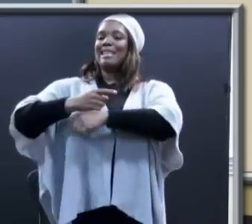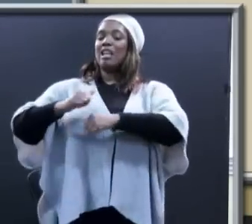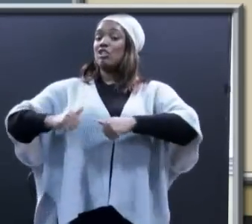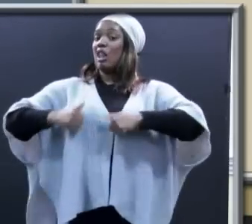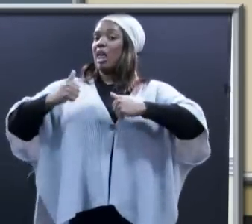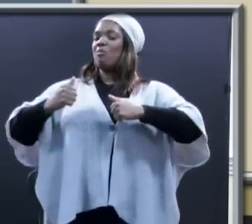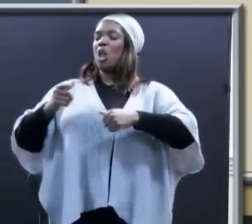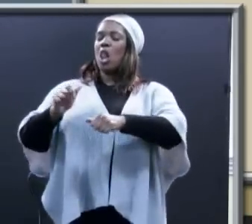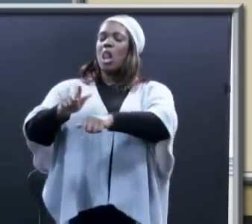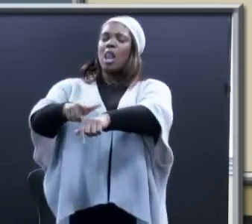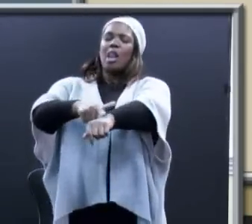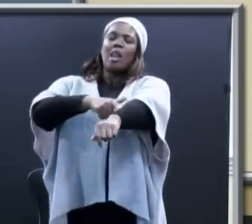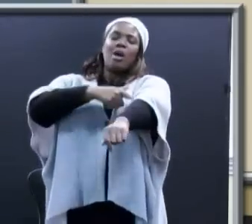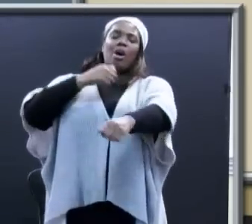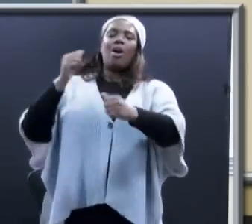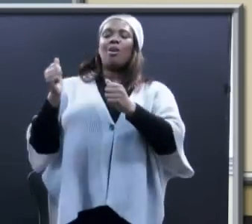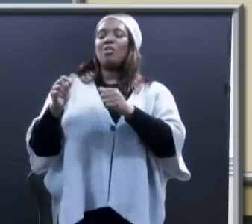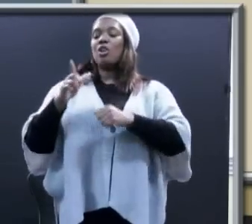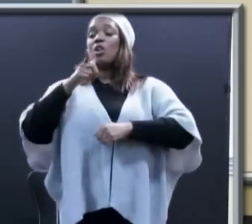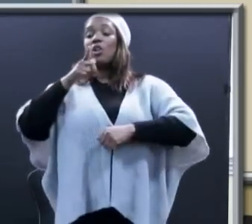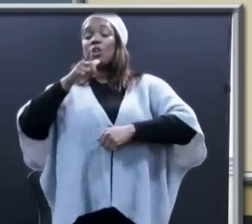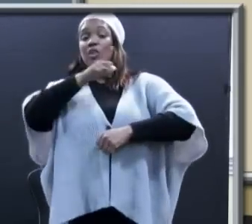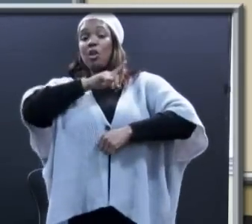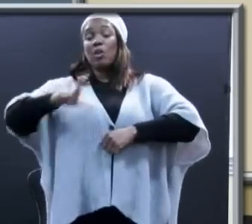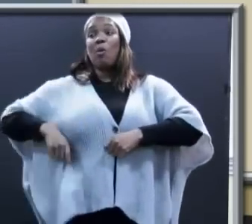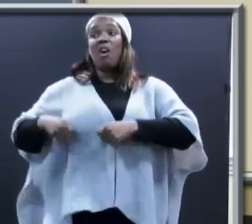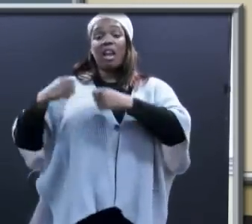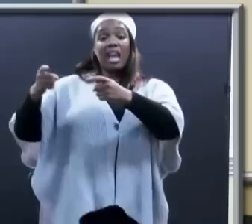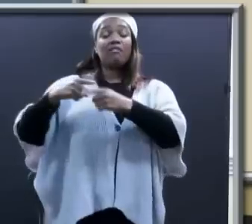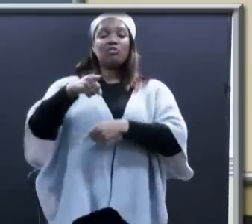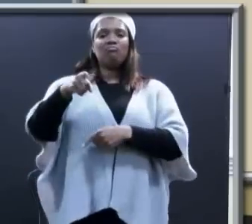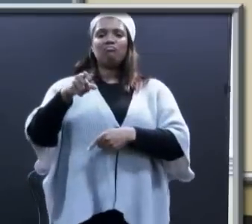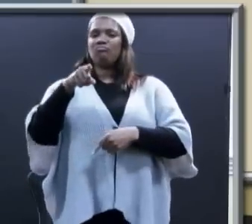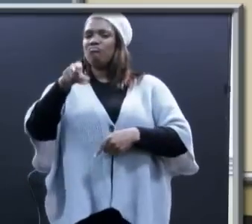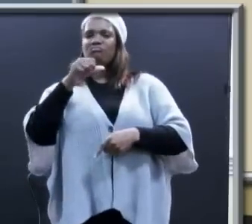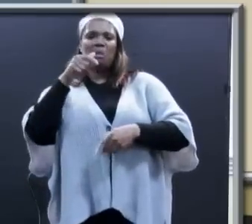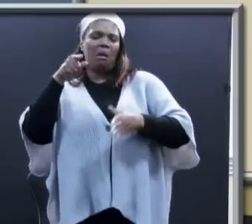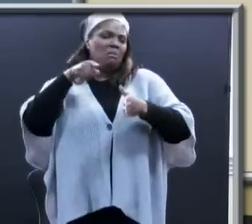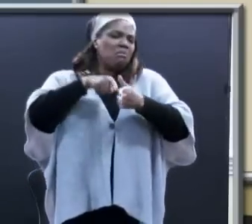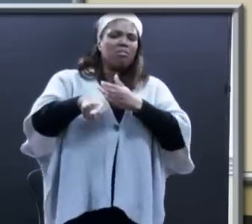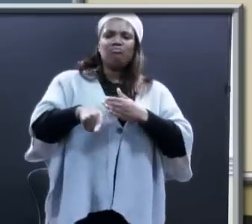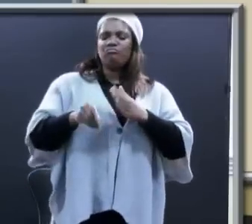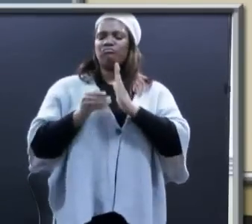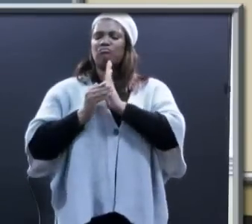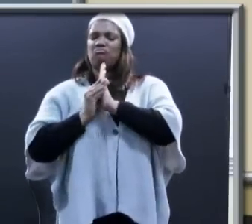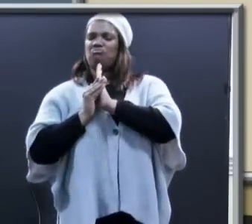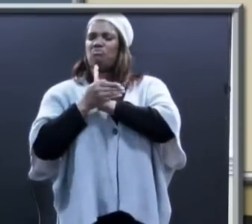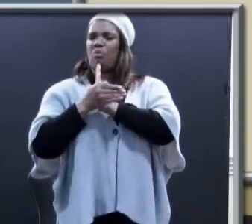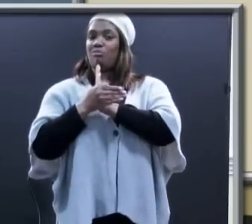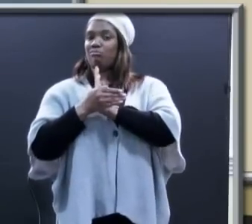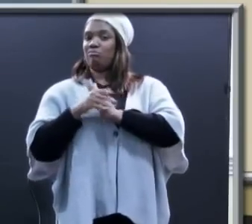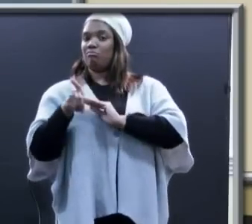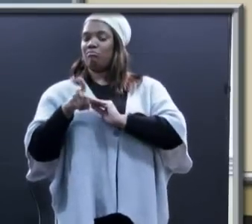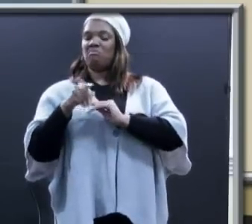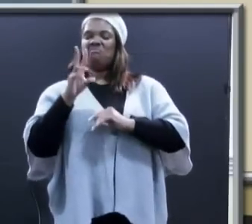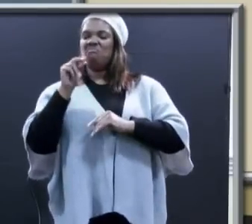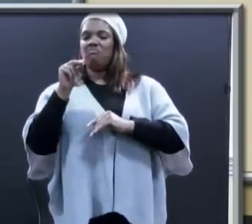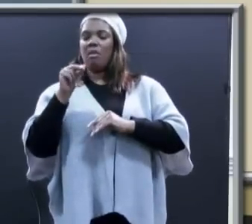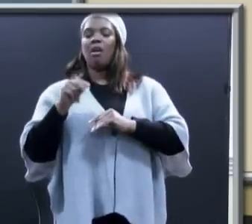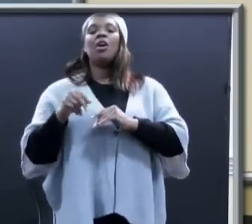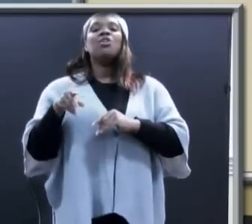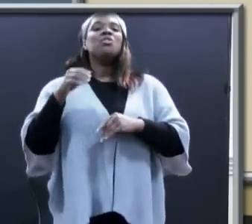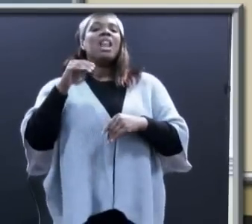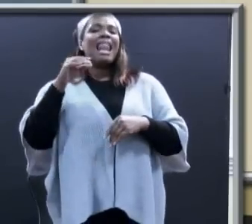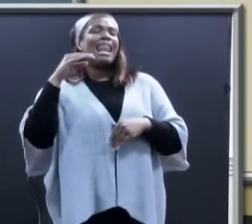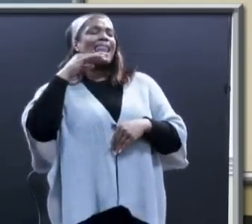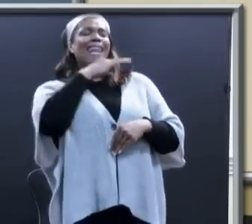God giveth thee. Thou shalt not kill. Thou shalt not commit adultery. Thou shalt not steal. Thou shalt not bear false witness against